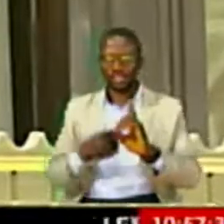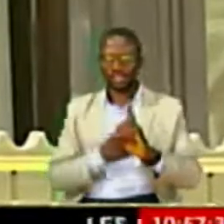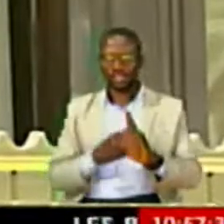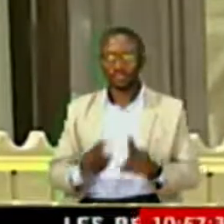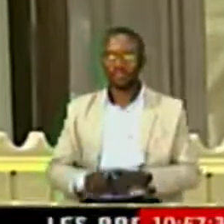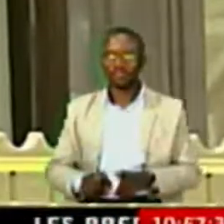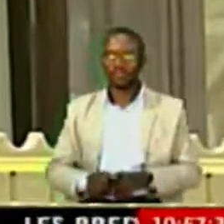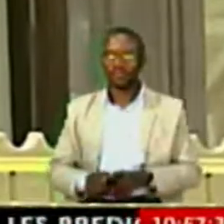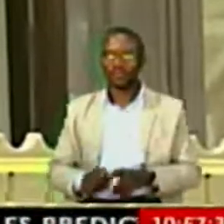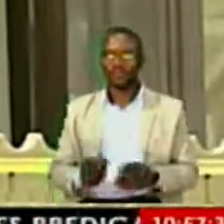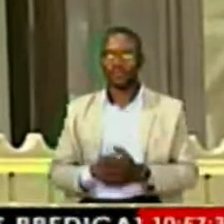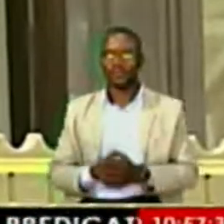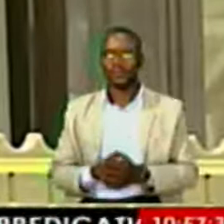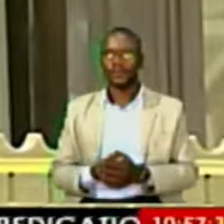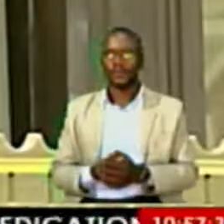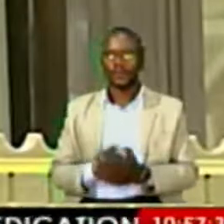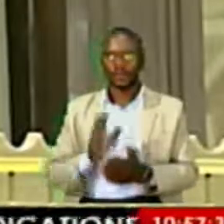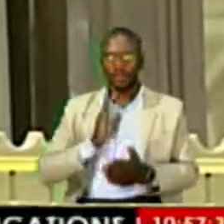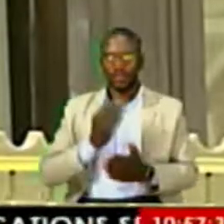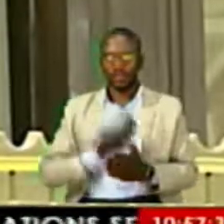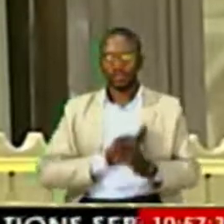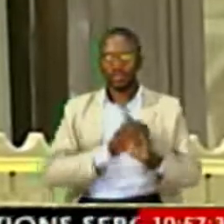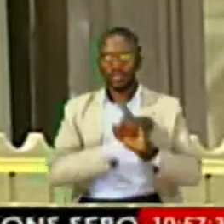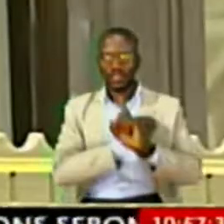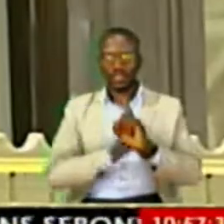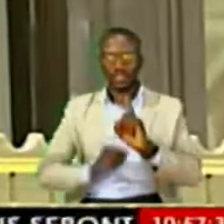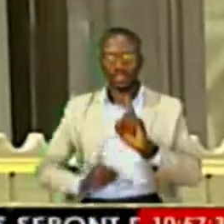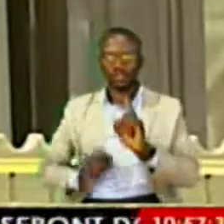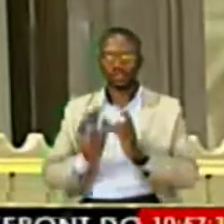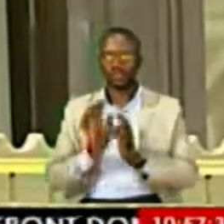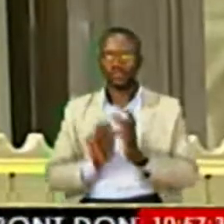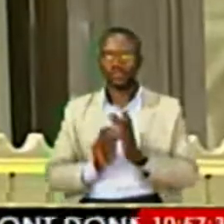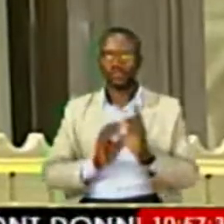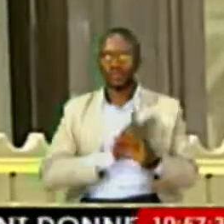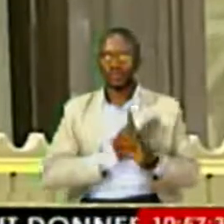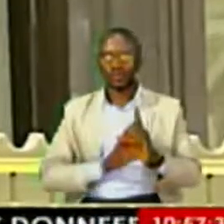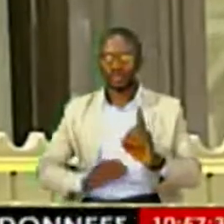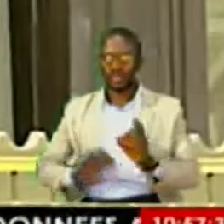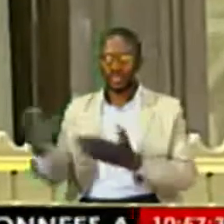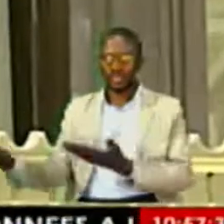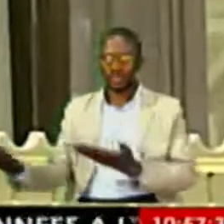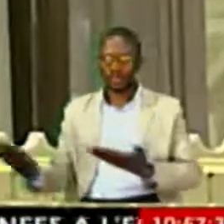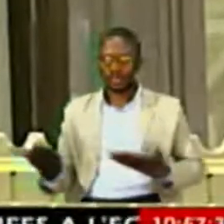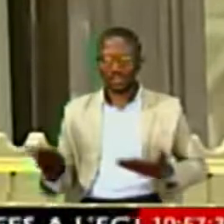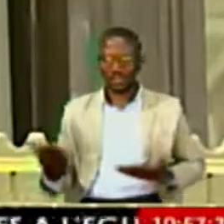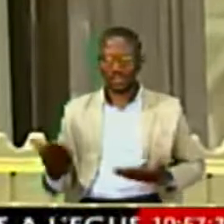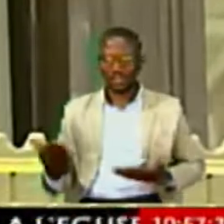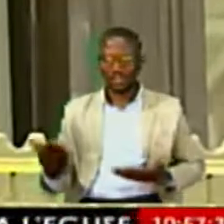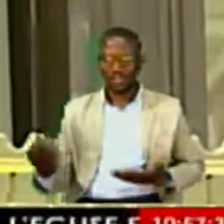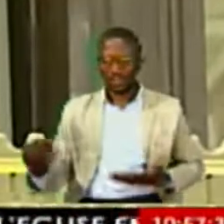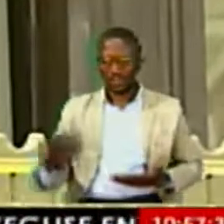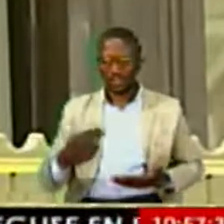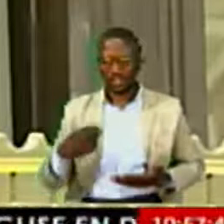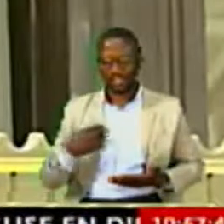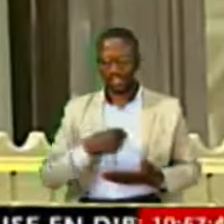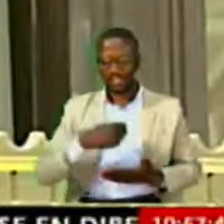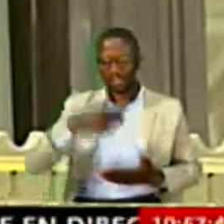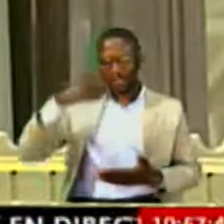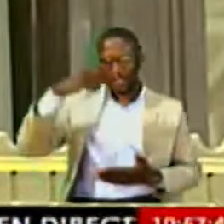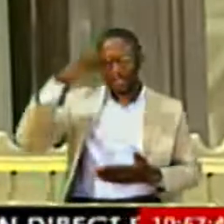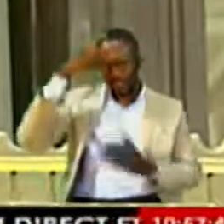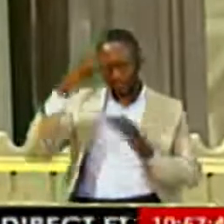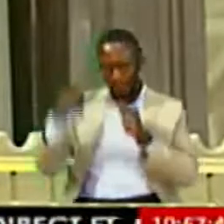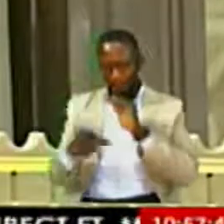Also we. Notre Seigneur avait donné une parabole. Our God gave a parable.